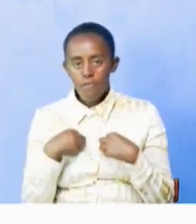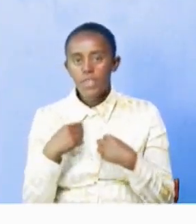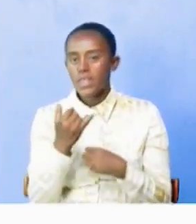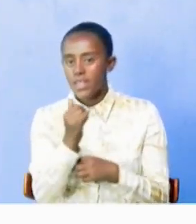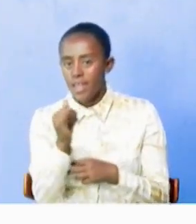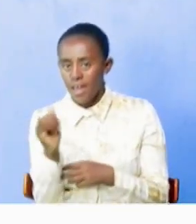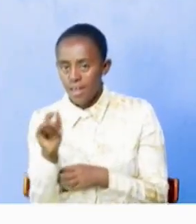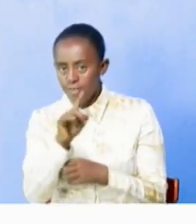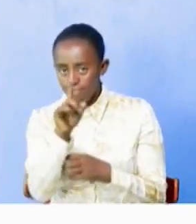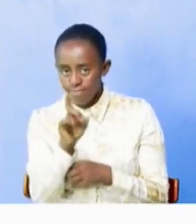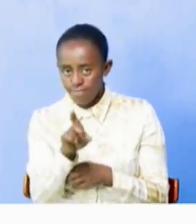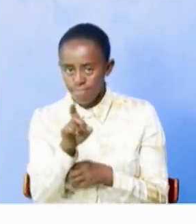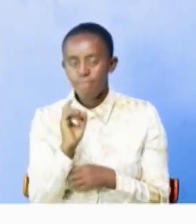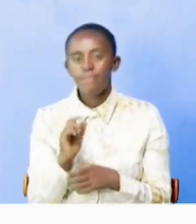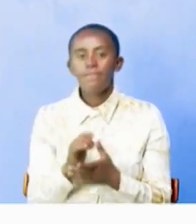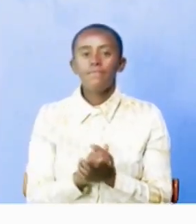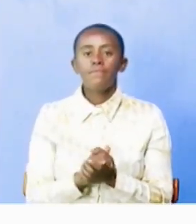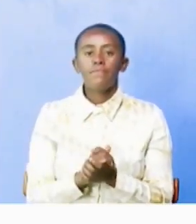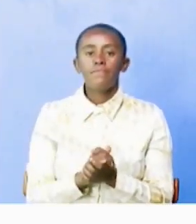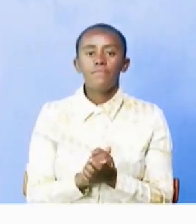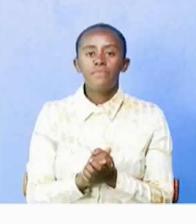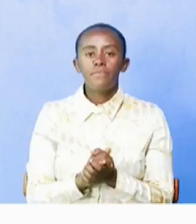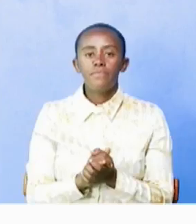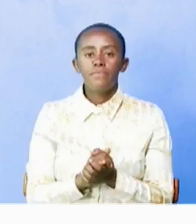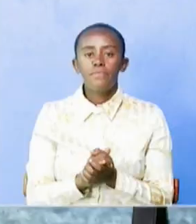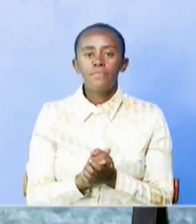Have they? Question mark.